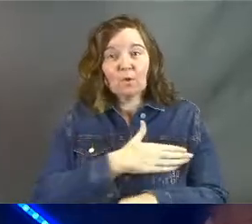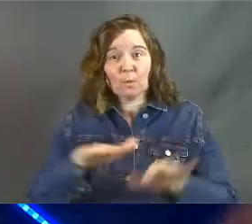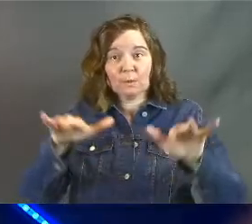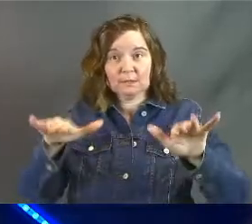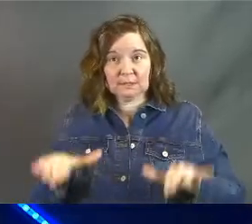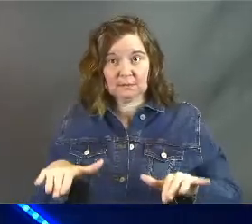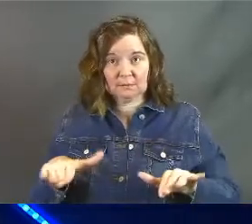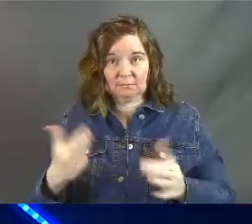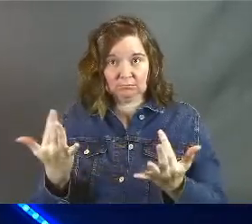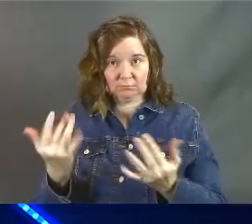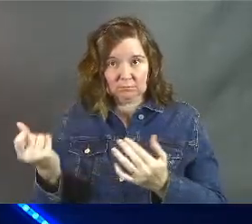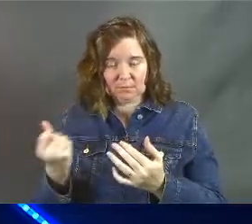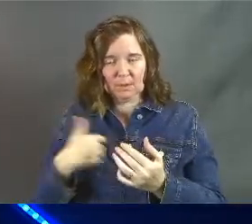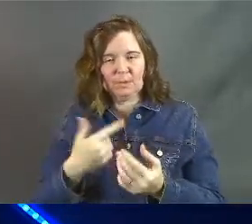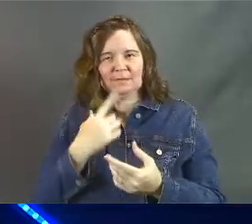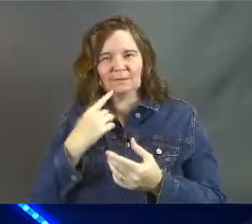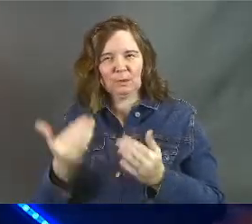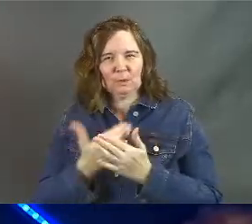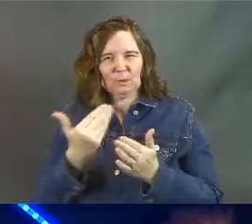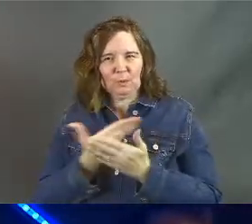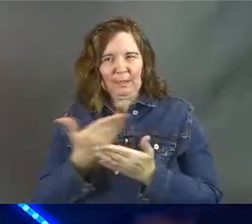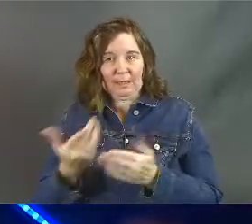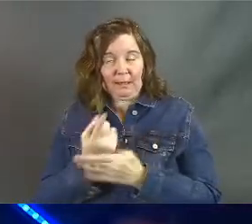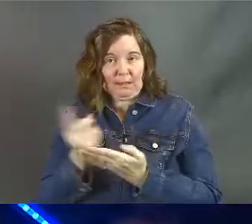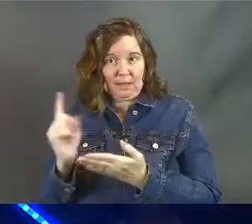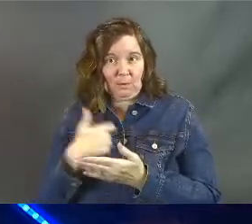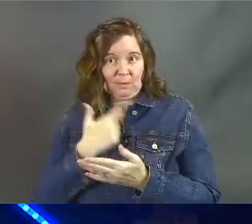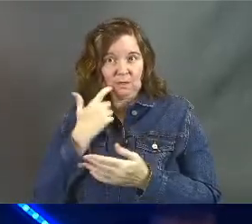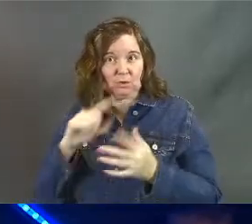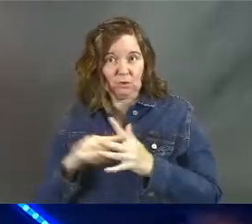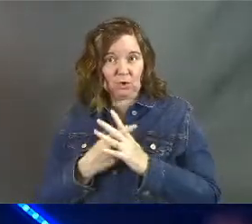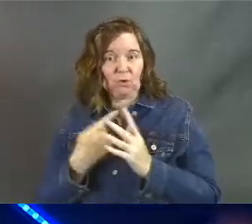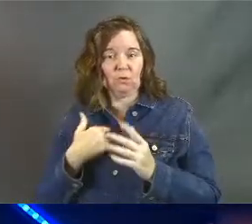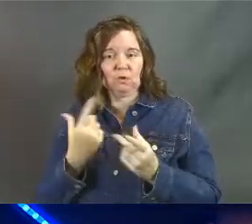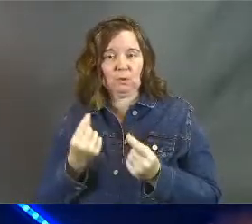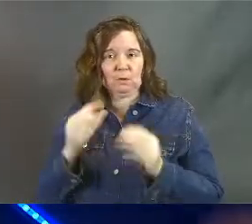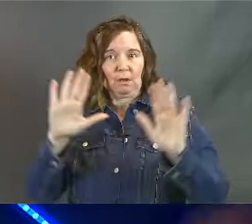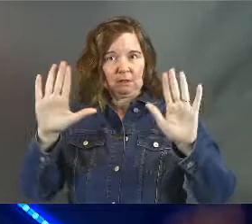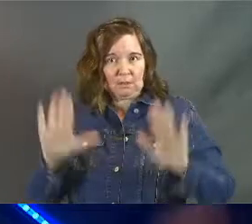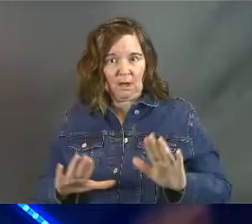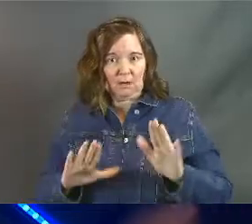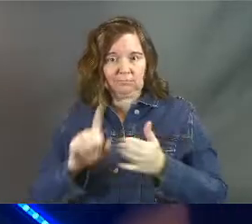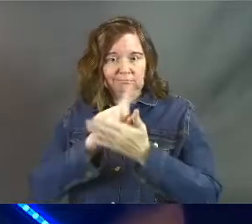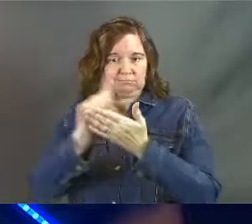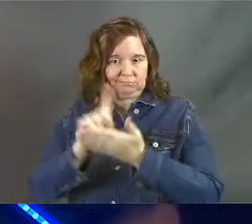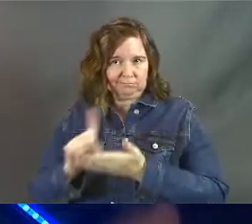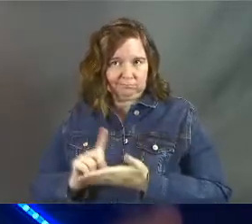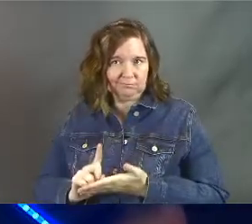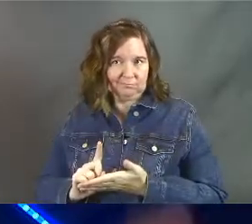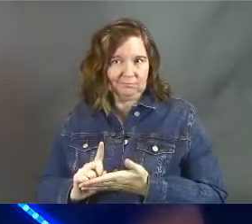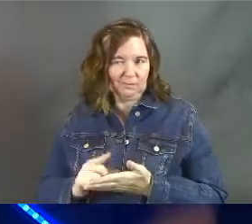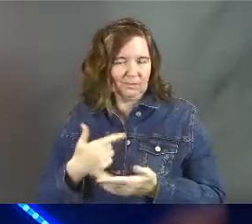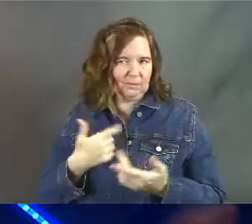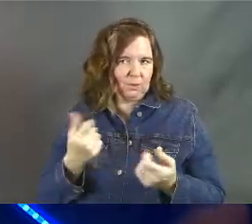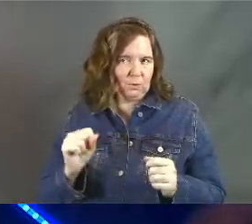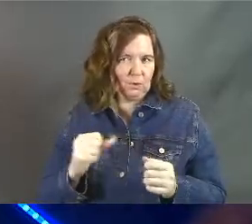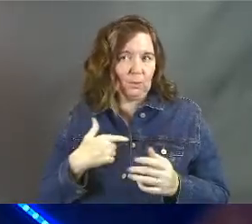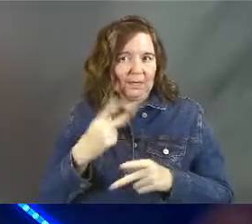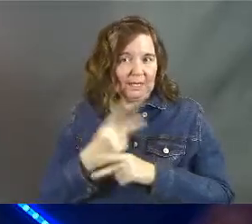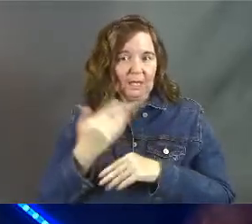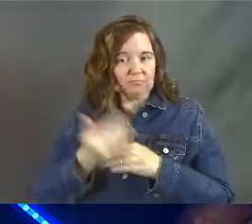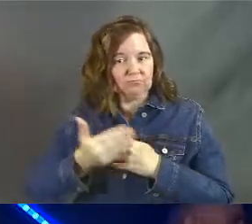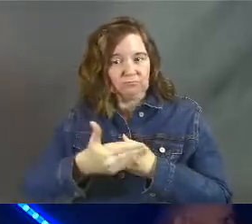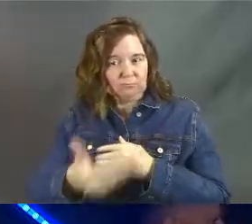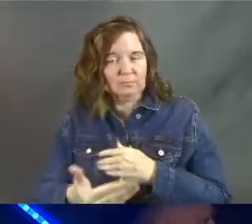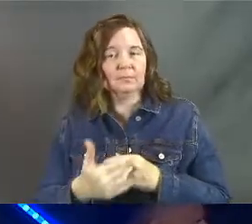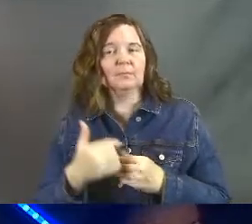sit down, we told you about this new thing last week that we're going to start doing every single Sunday here at Grace. It's not just a trend, okay? It's not going to die. We're going to keep it